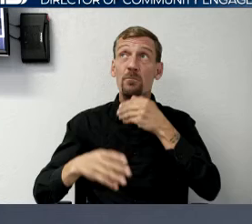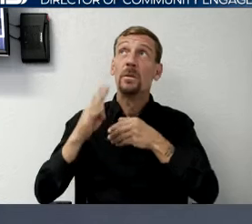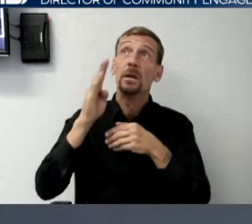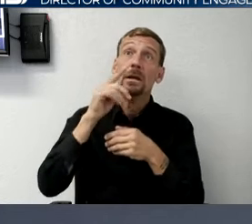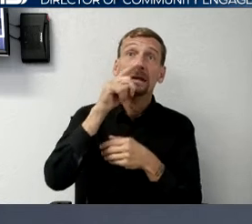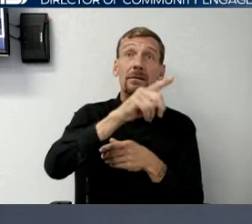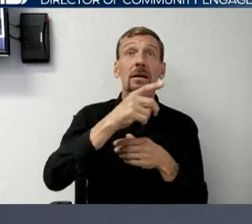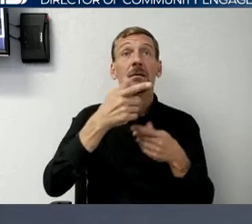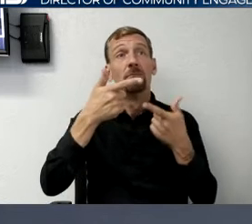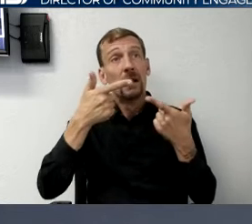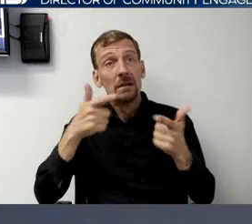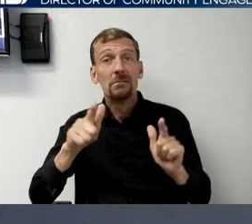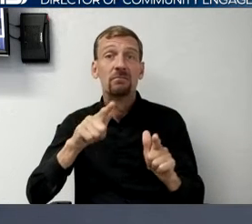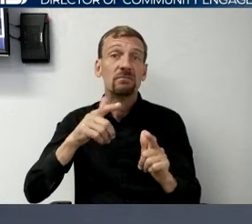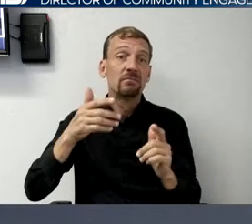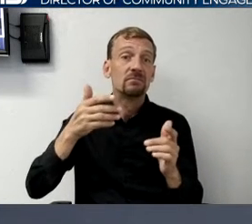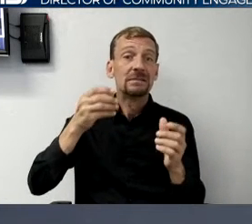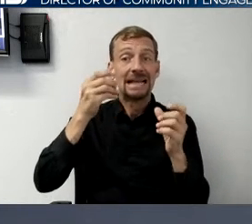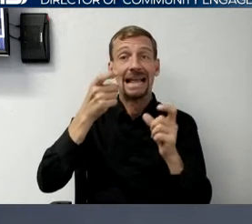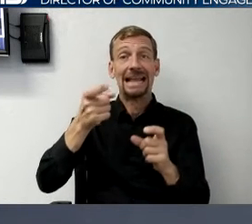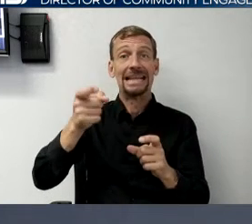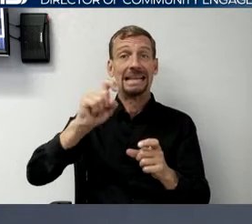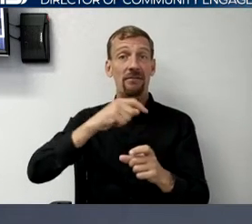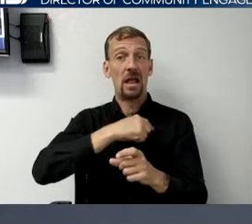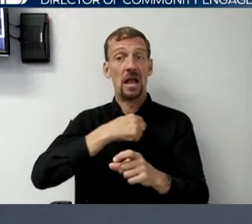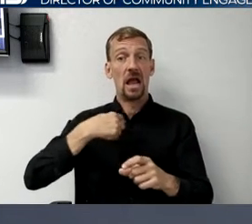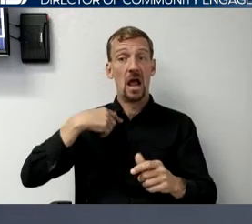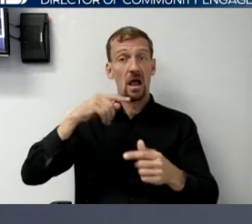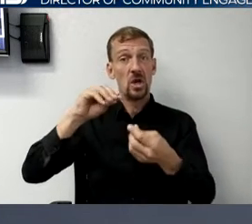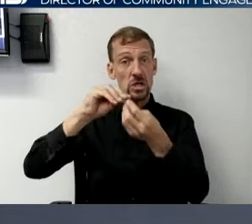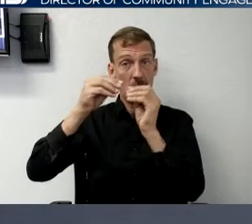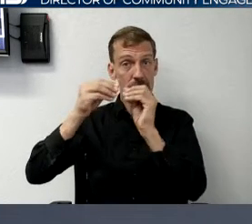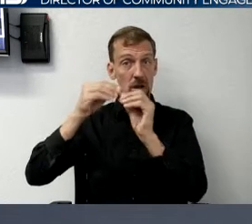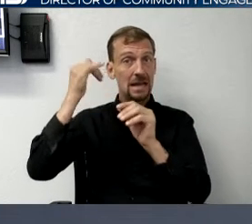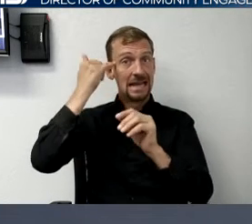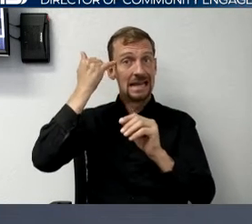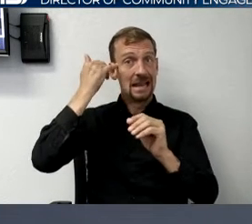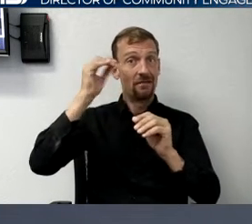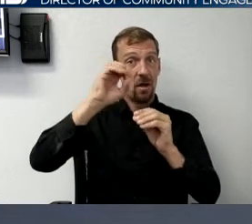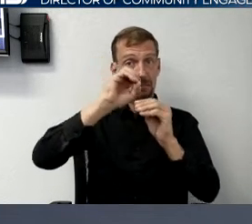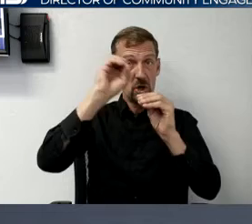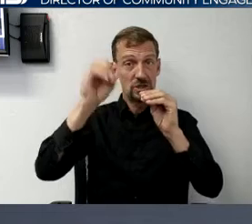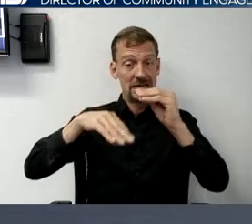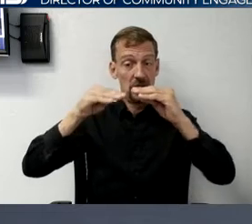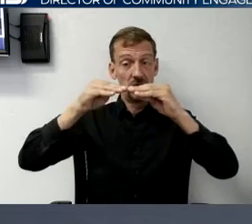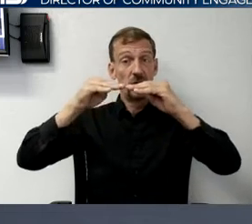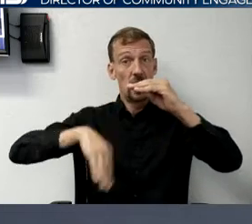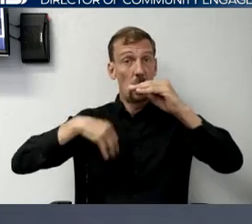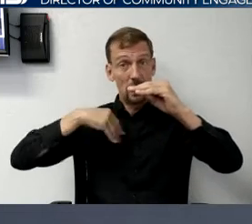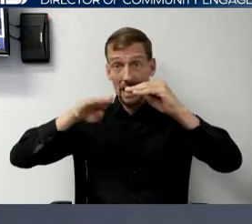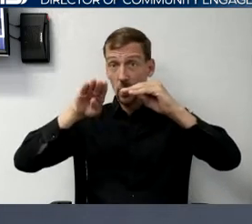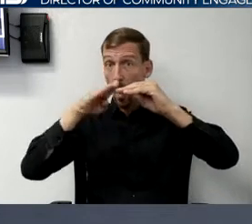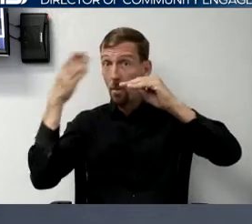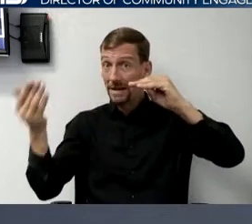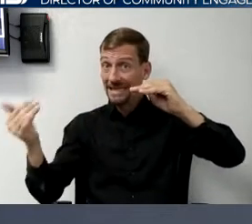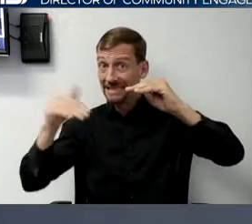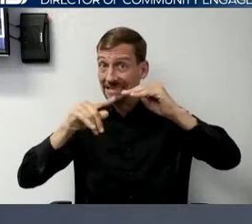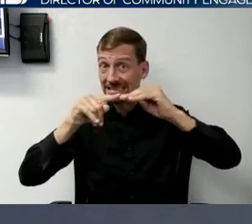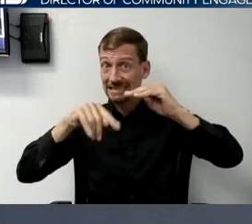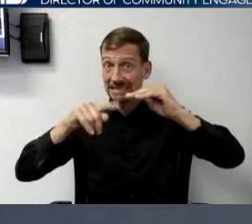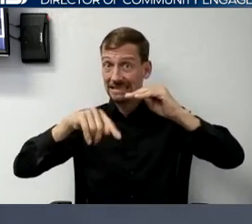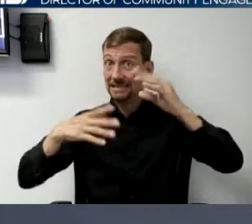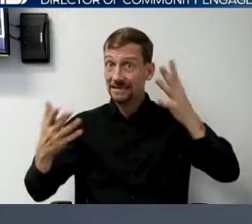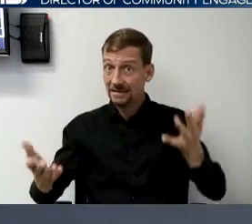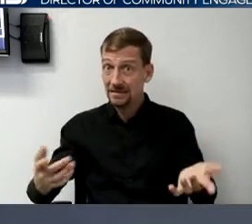metric or baseline that says once you get below this percentage, then we will be able to reopen? Yeah, I don't